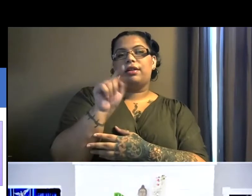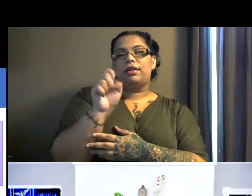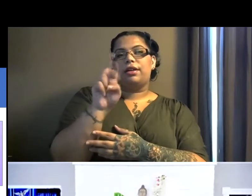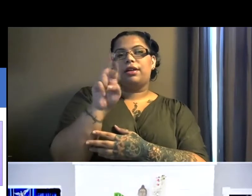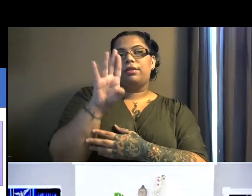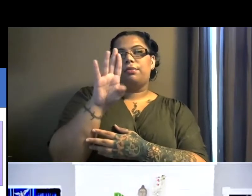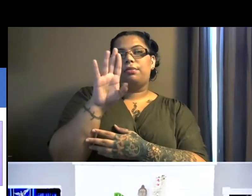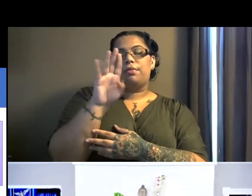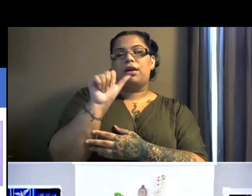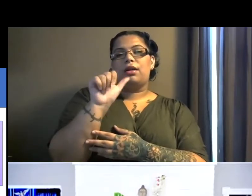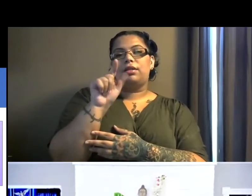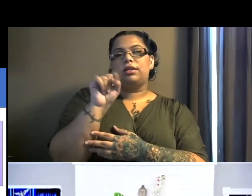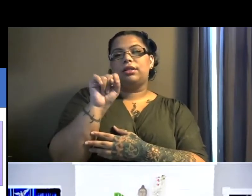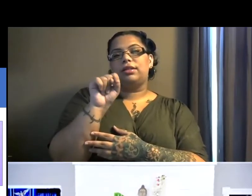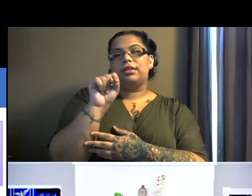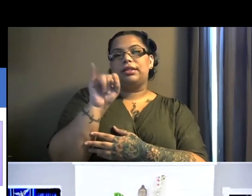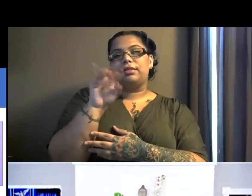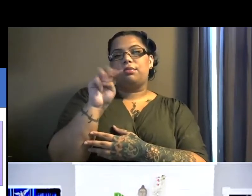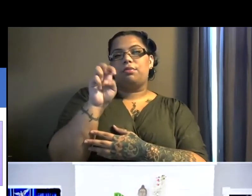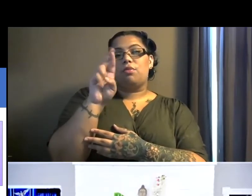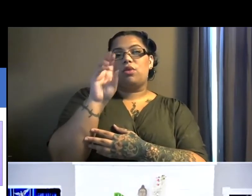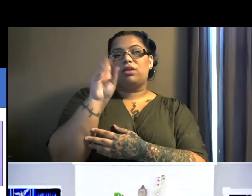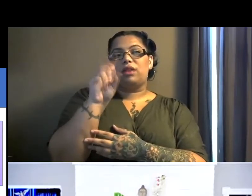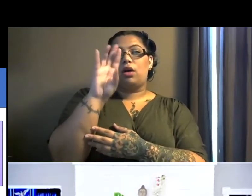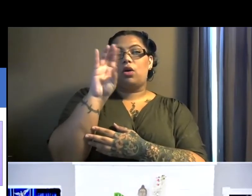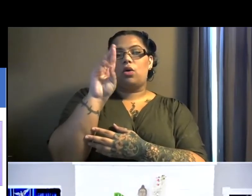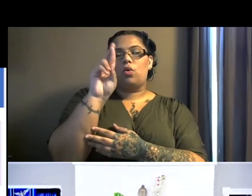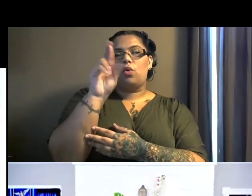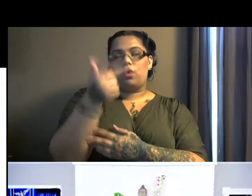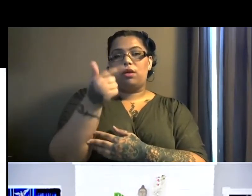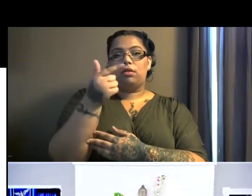cslgreaterbaltimore.org or .com.